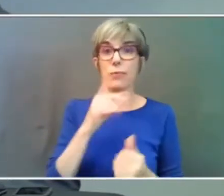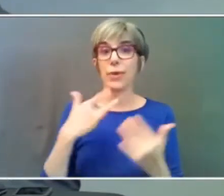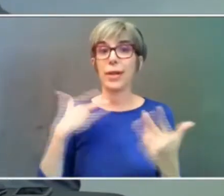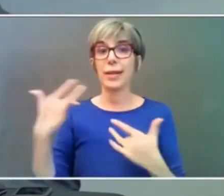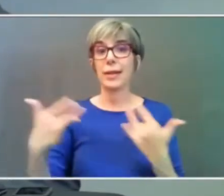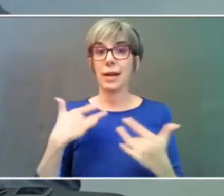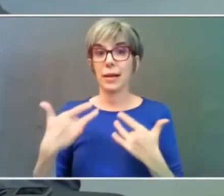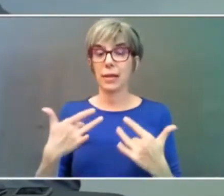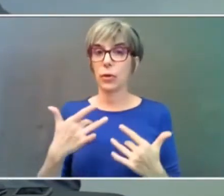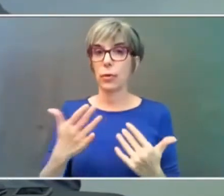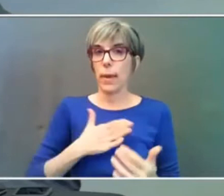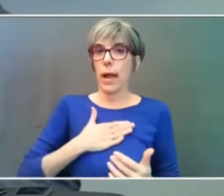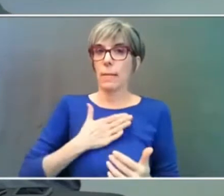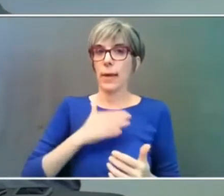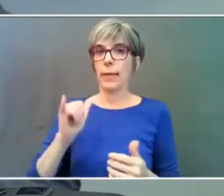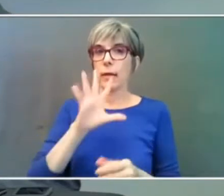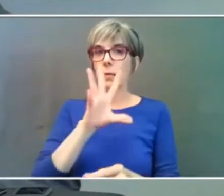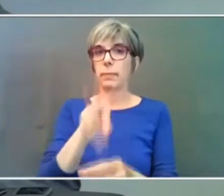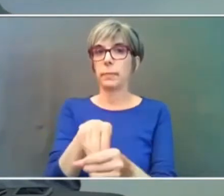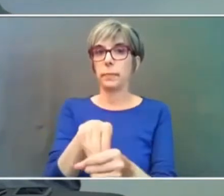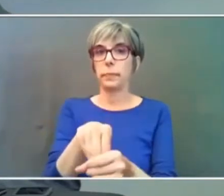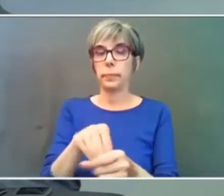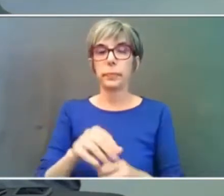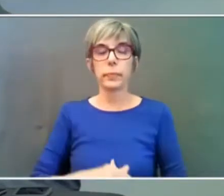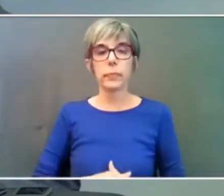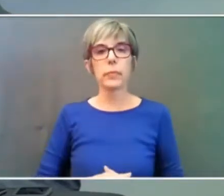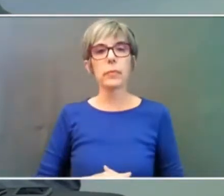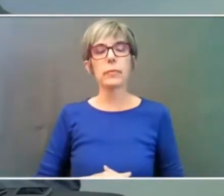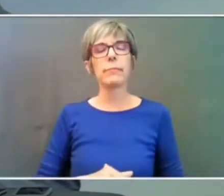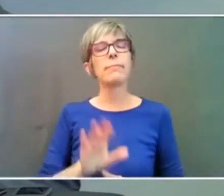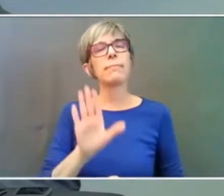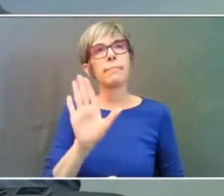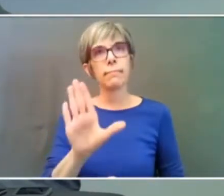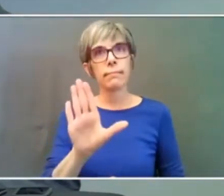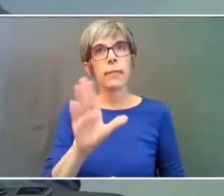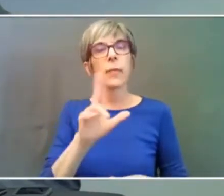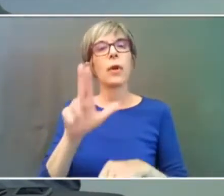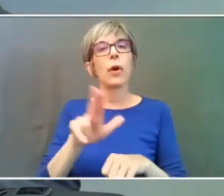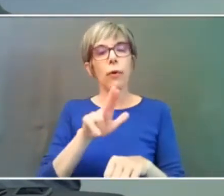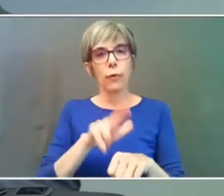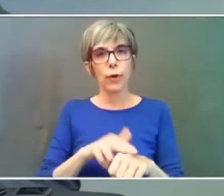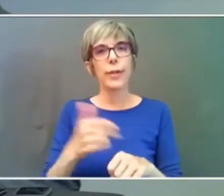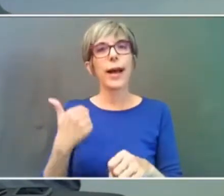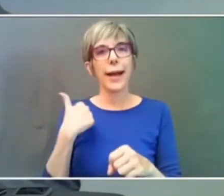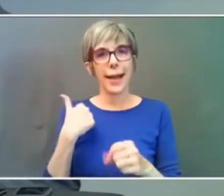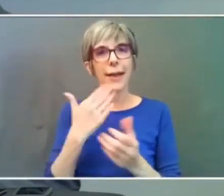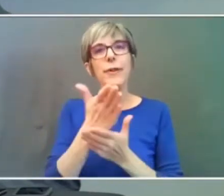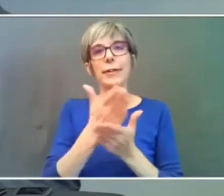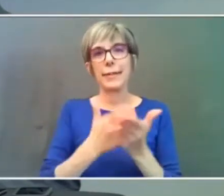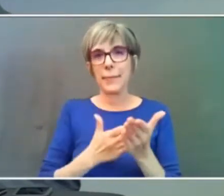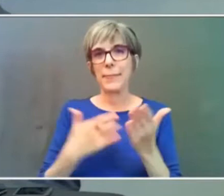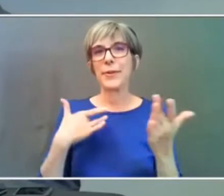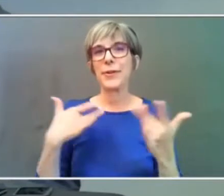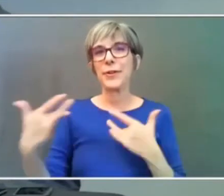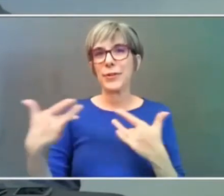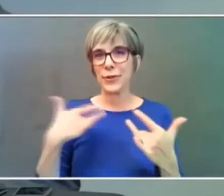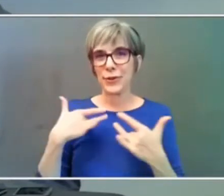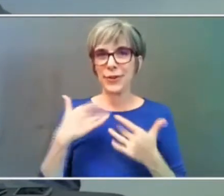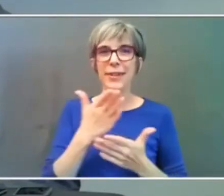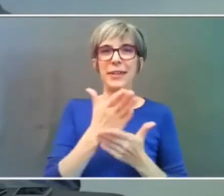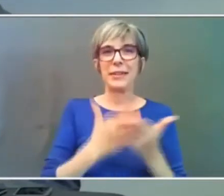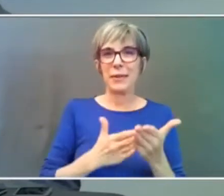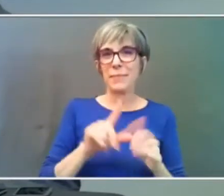that aspect of it. But of course, I do have some concerns and some questions